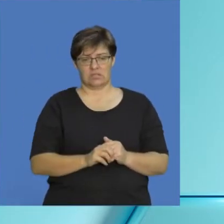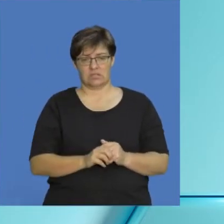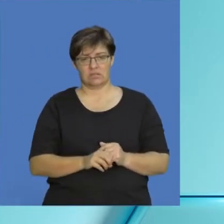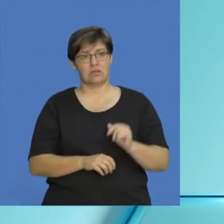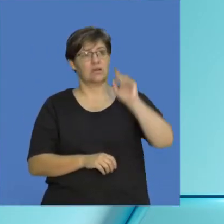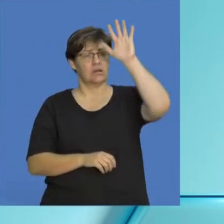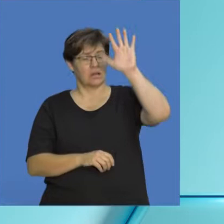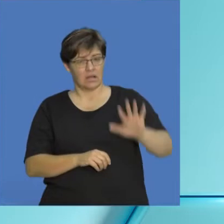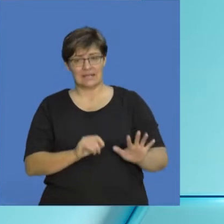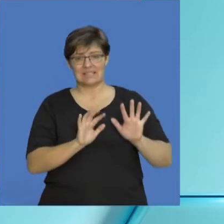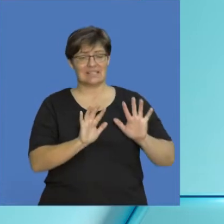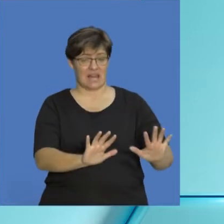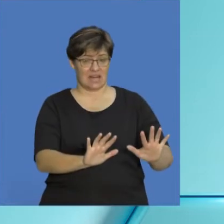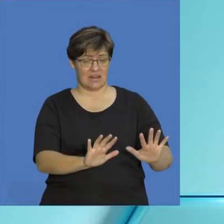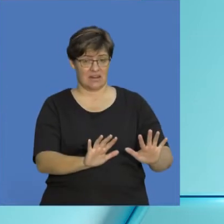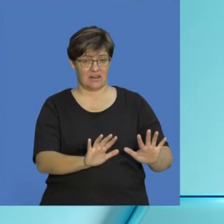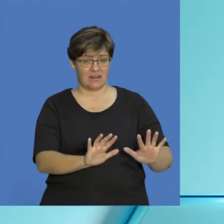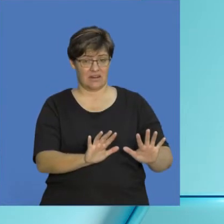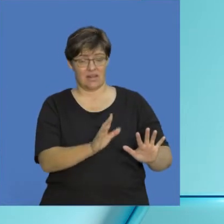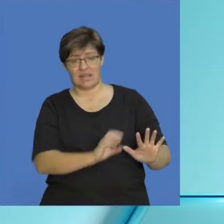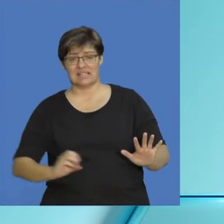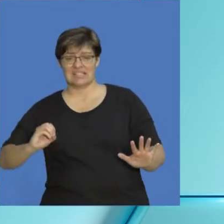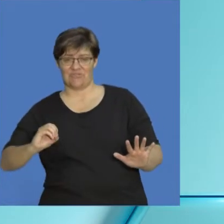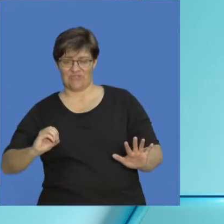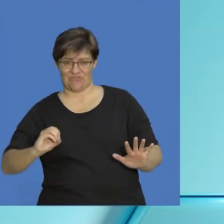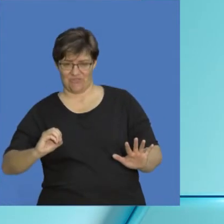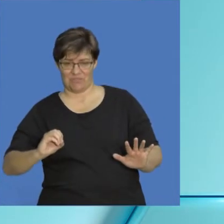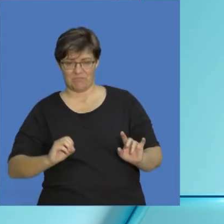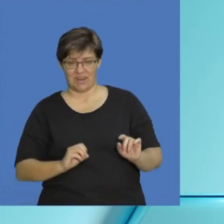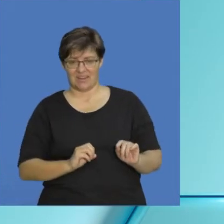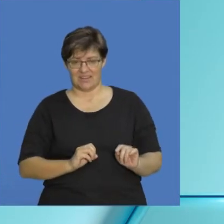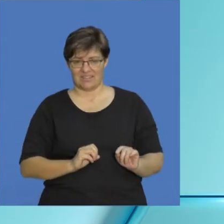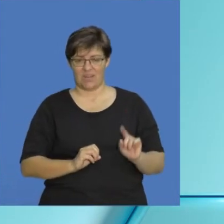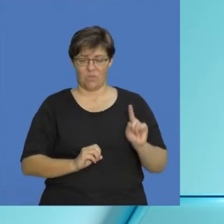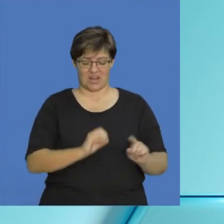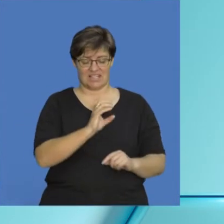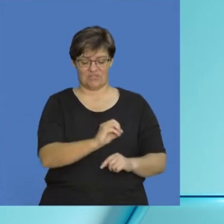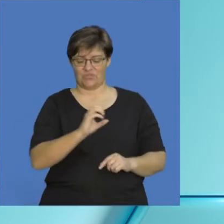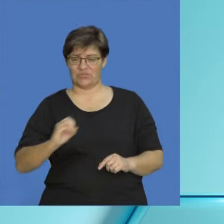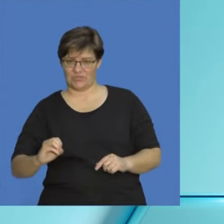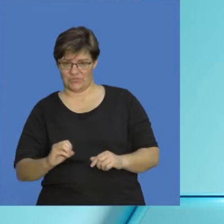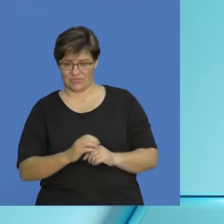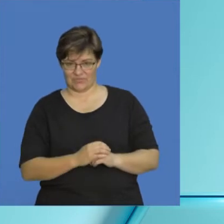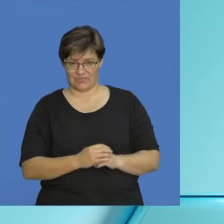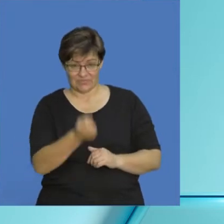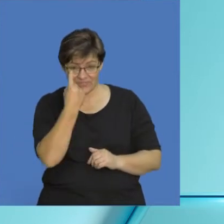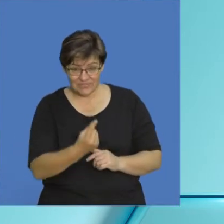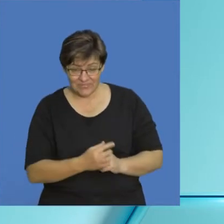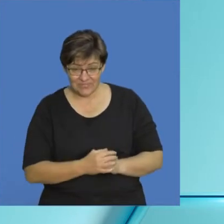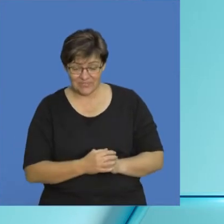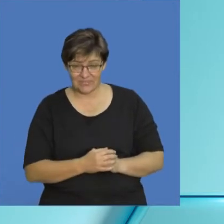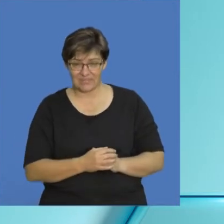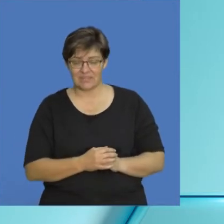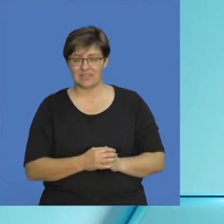100. So I could put 10 there, and I could put another digit that side. Does that make sense, guys?